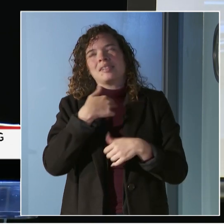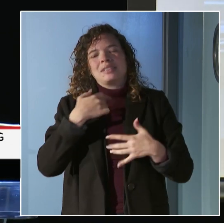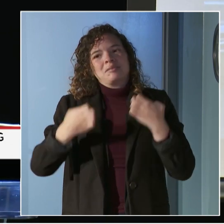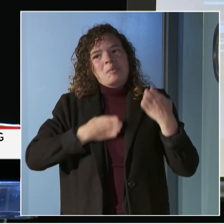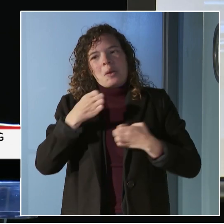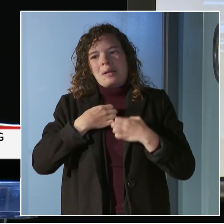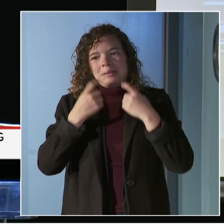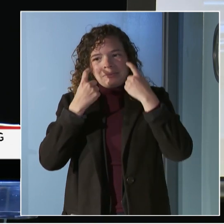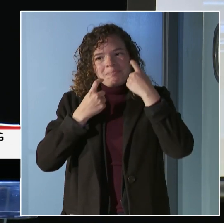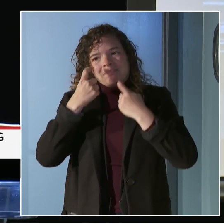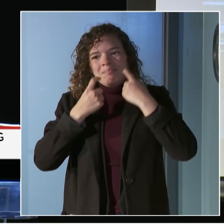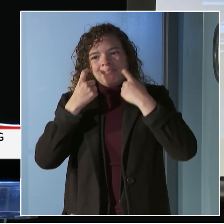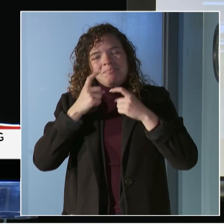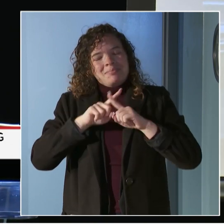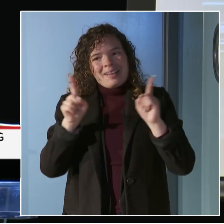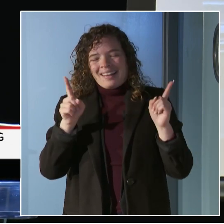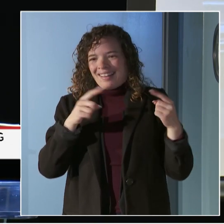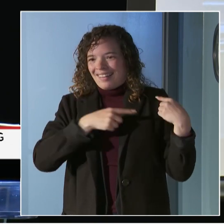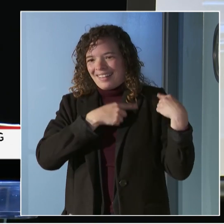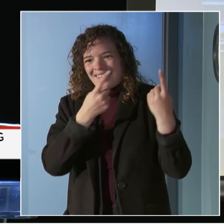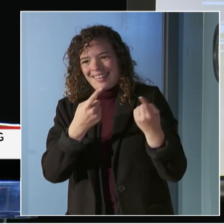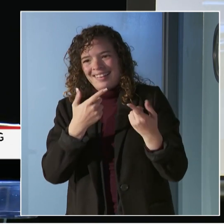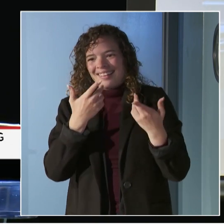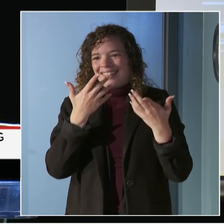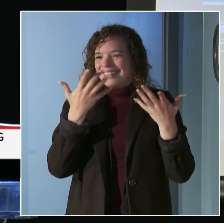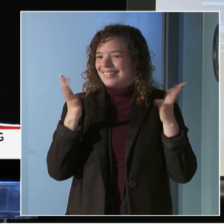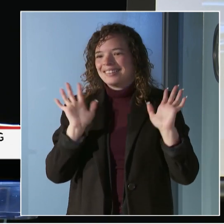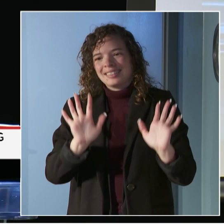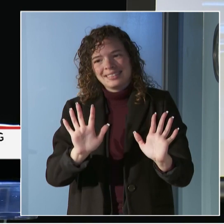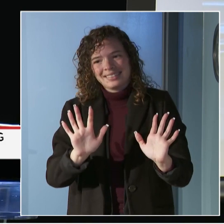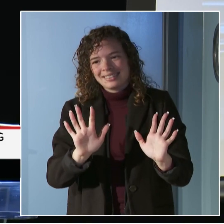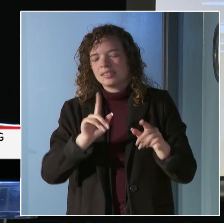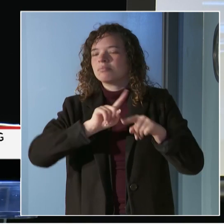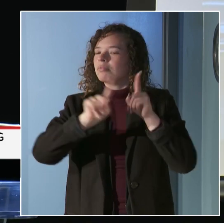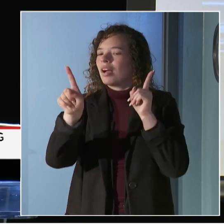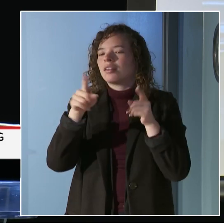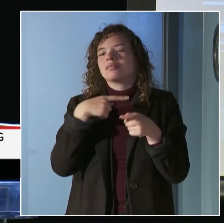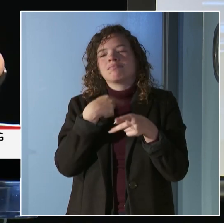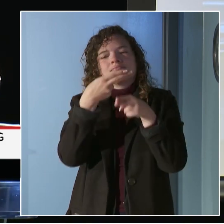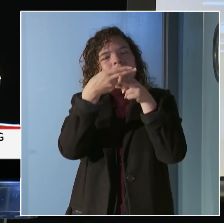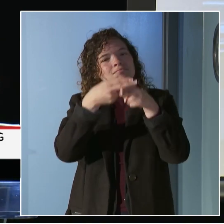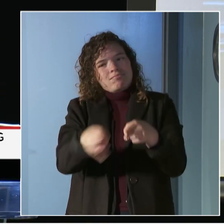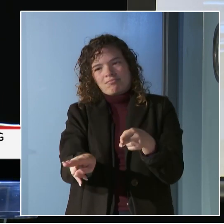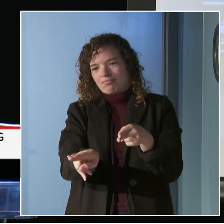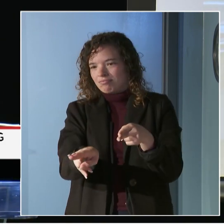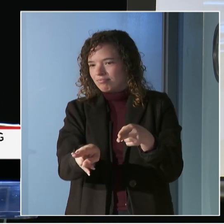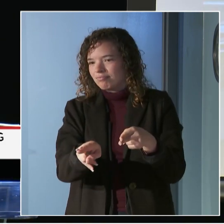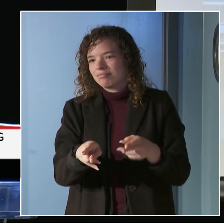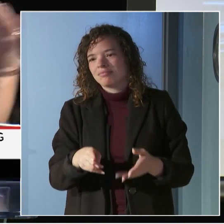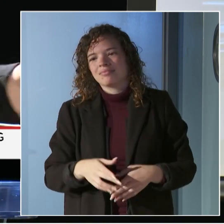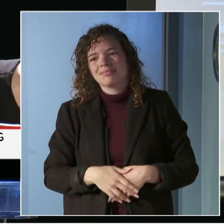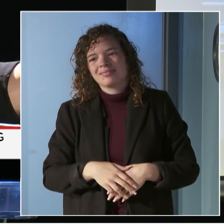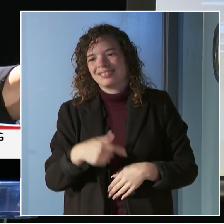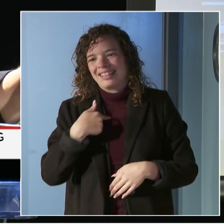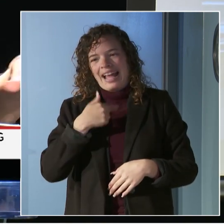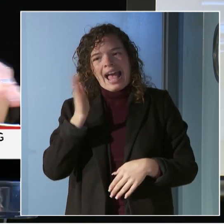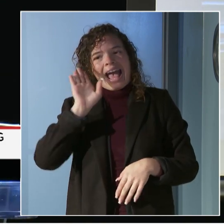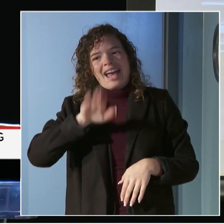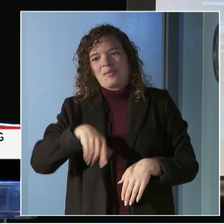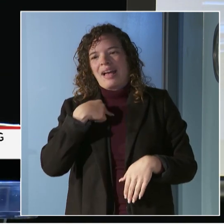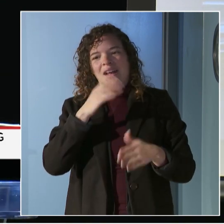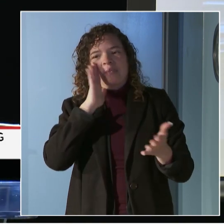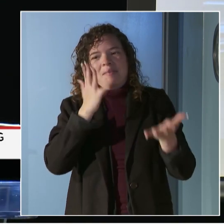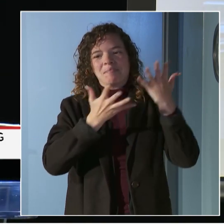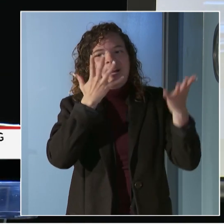he kept them brief. I think he didn't want me to be embarrassed in front of the mayor by tearing up in the audience, so I thank you for